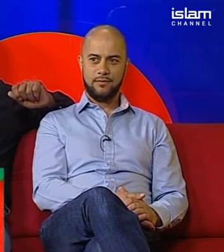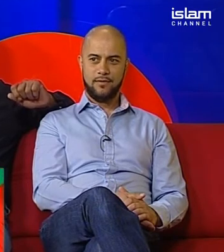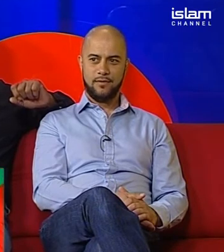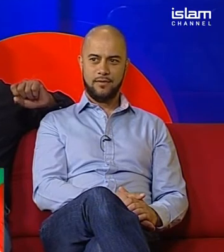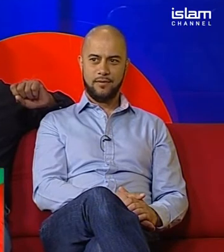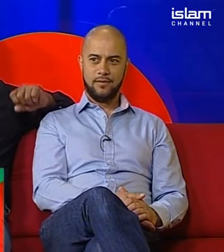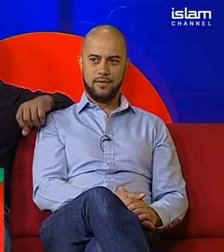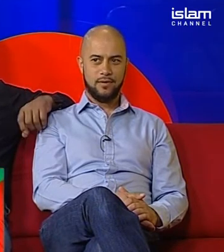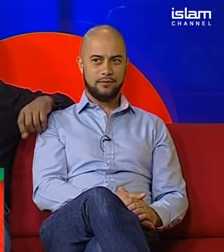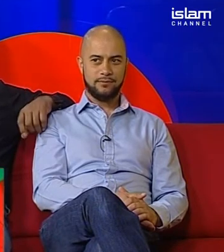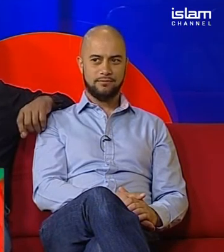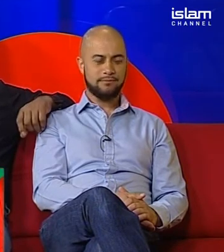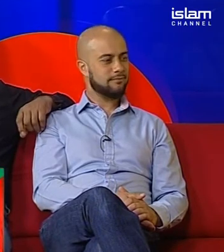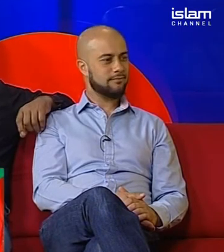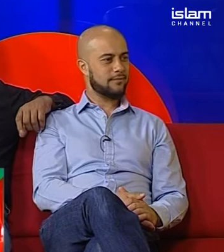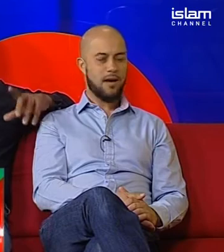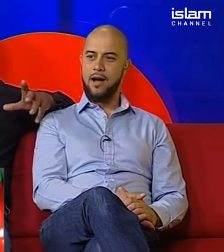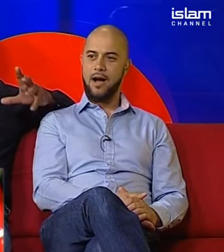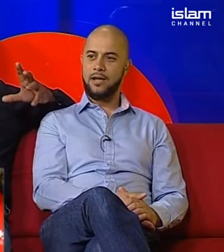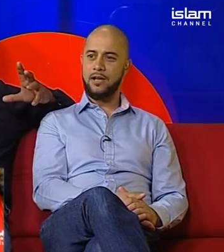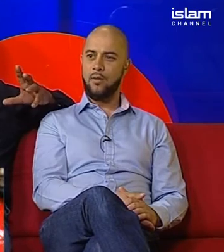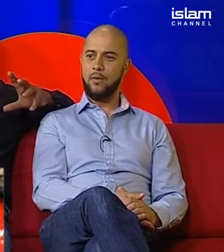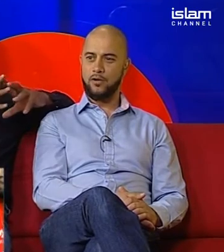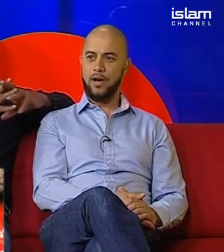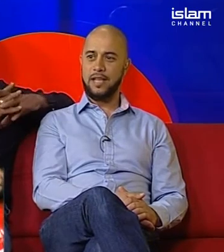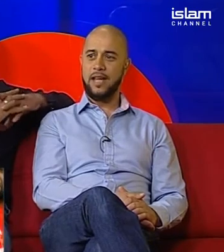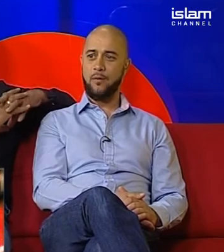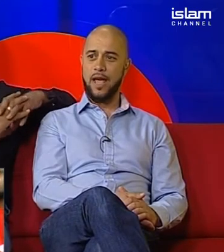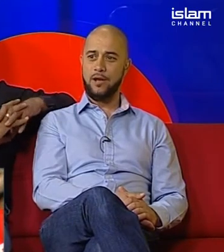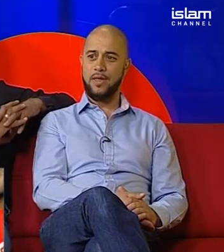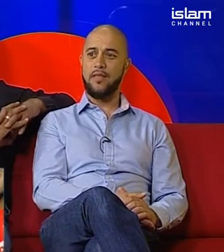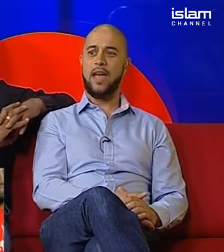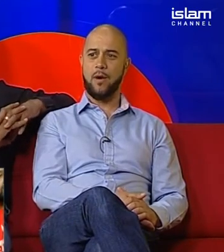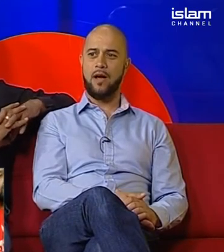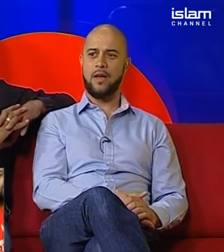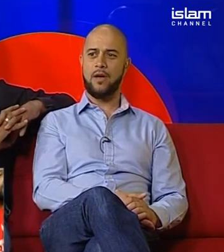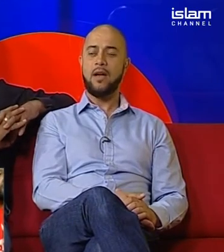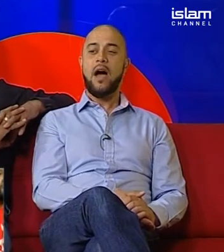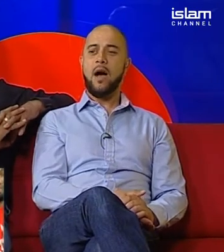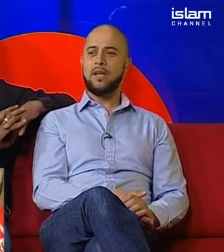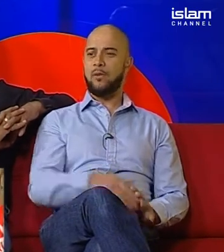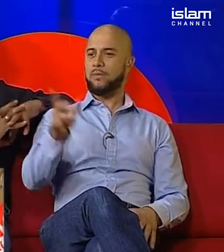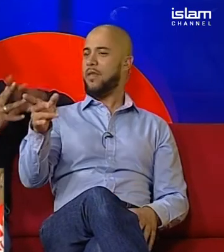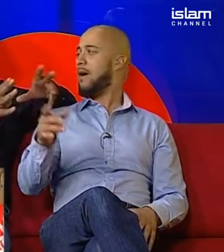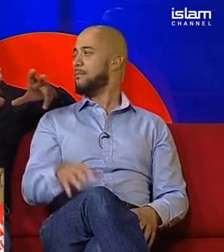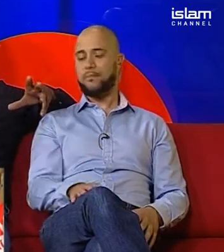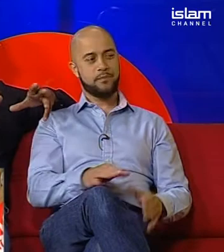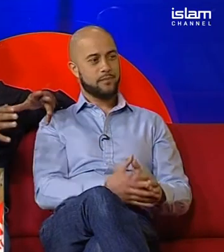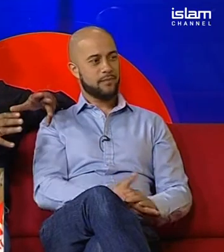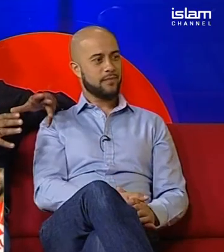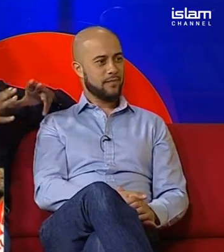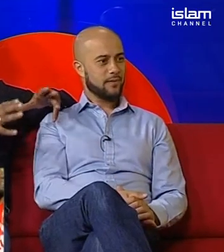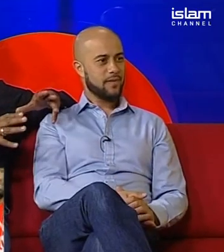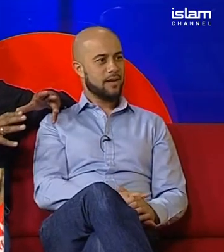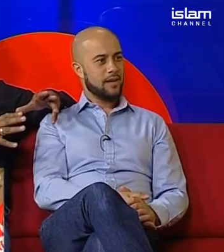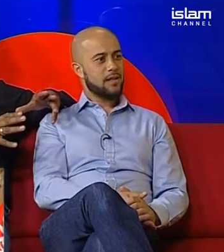to hear, you'll be able to see the sign. You're going to have to, we're trying to, that's it. We're getting you in there. There we are. I'm mesmerised by that. We're going to keep you